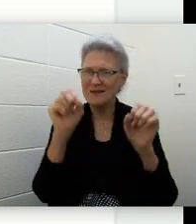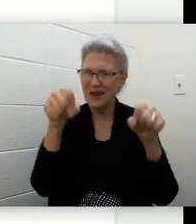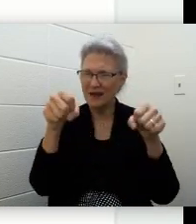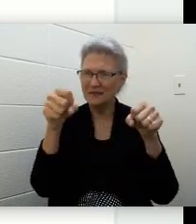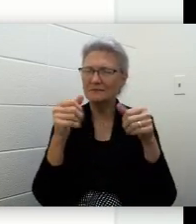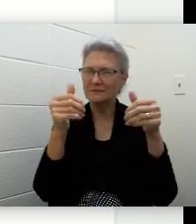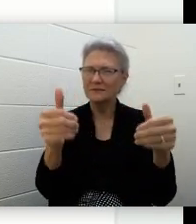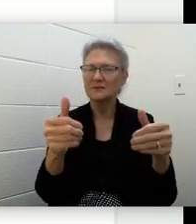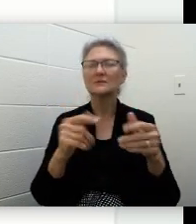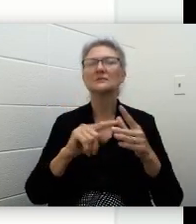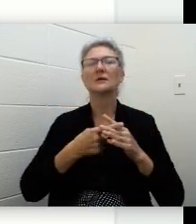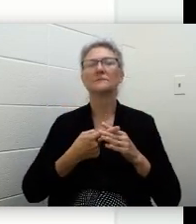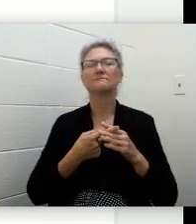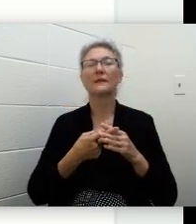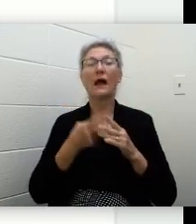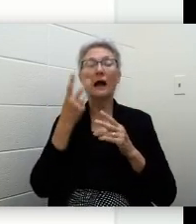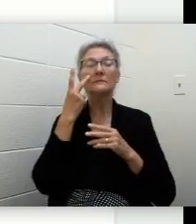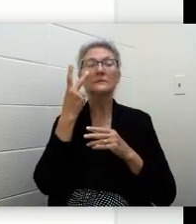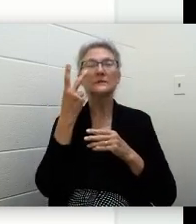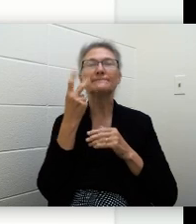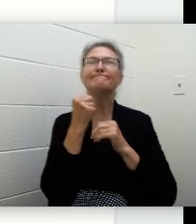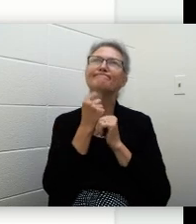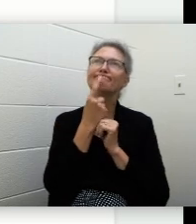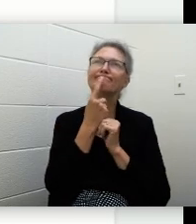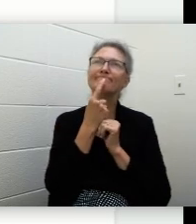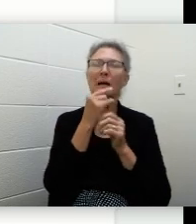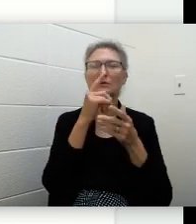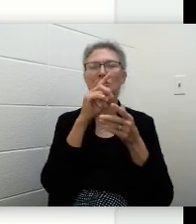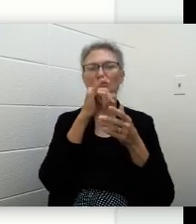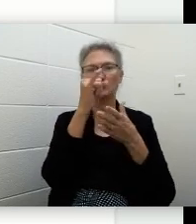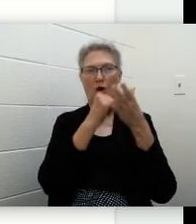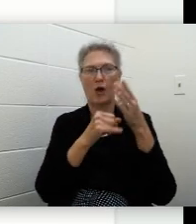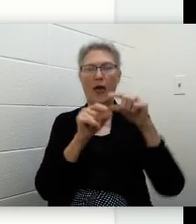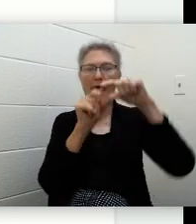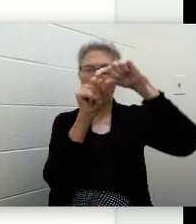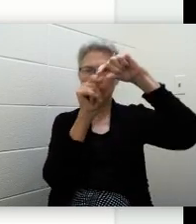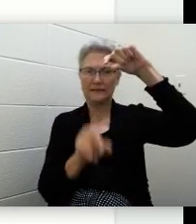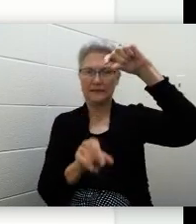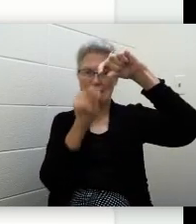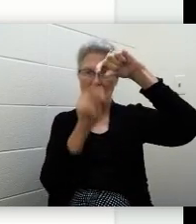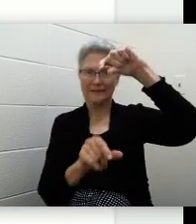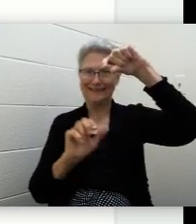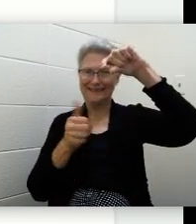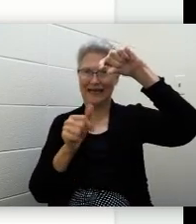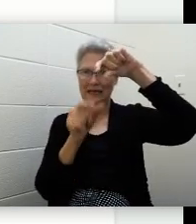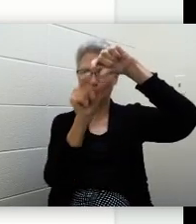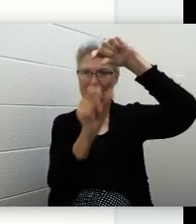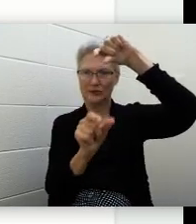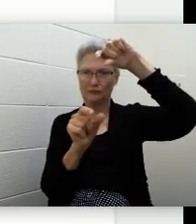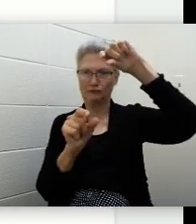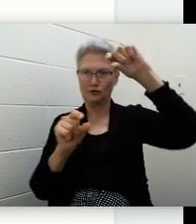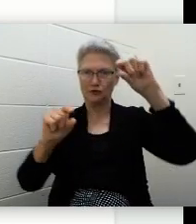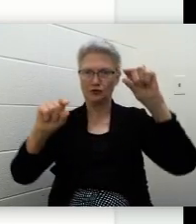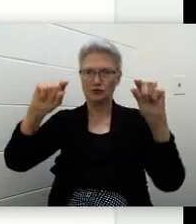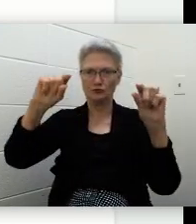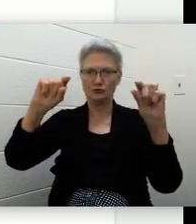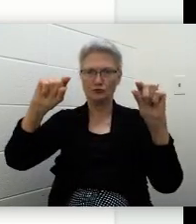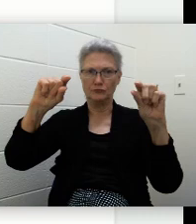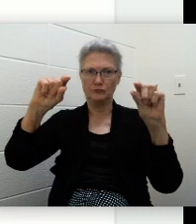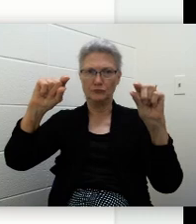get started. So what I'm seeing is, I'm just going to draw this. Like that would be my stick. I've turned it sideways, but that's